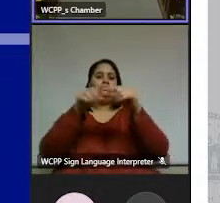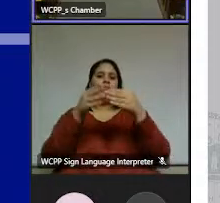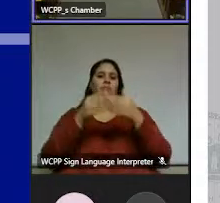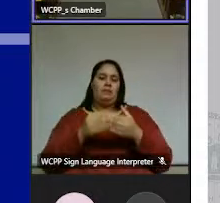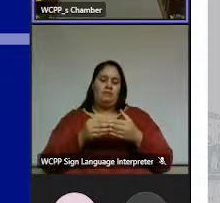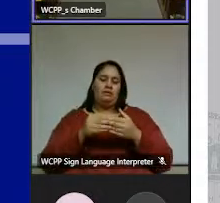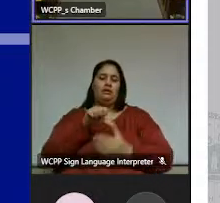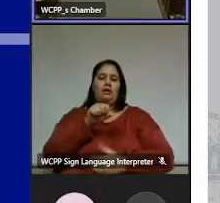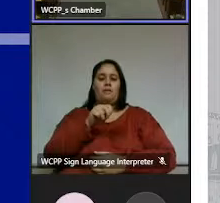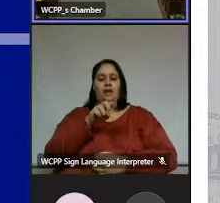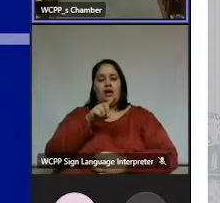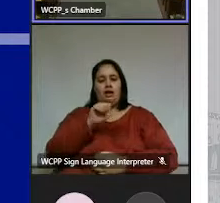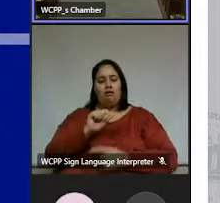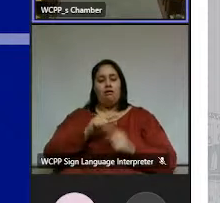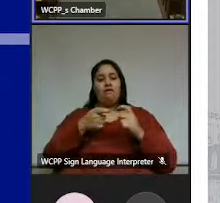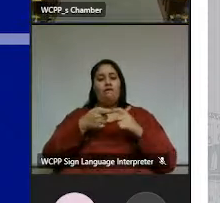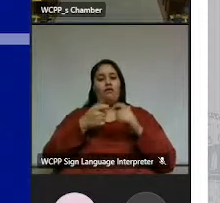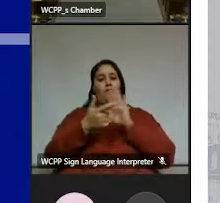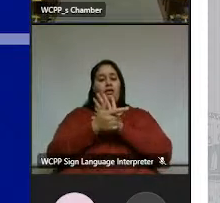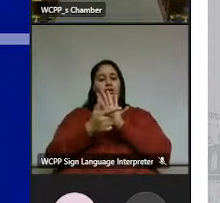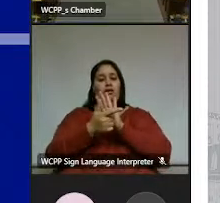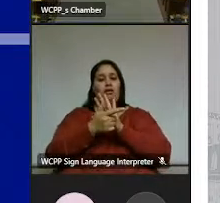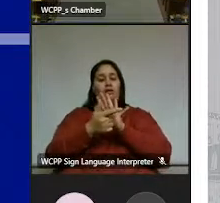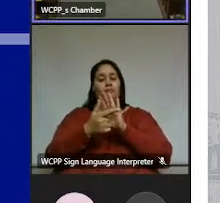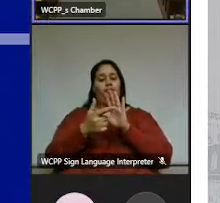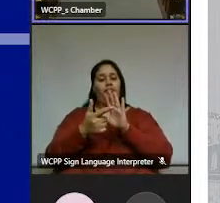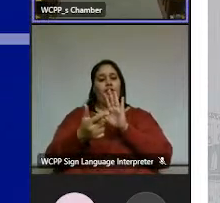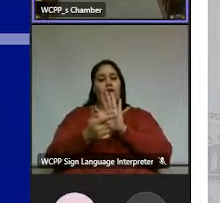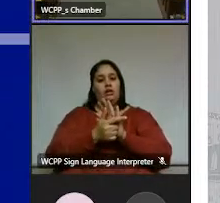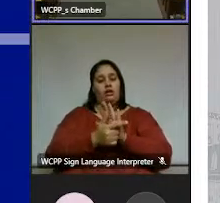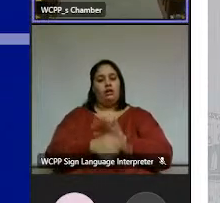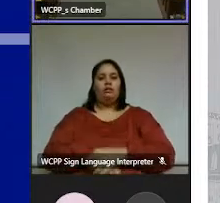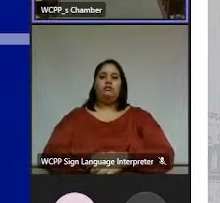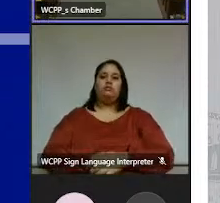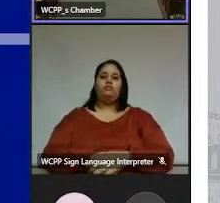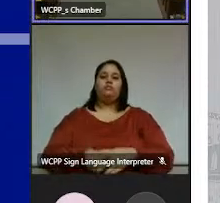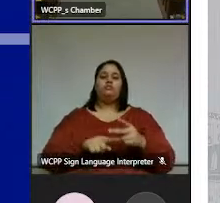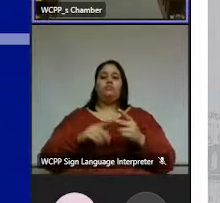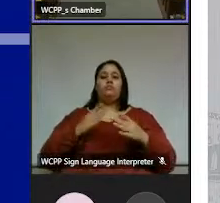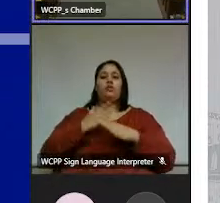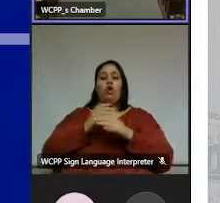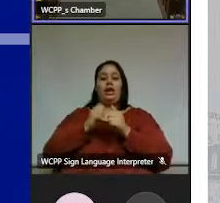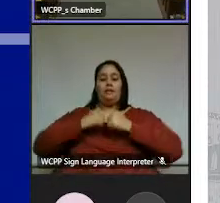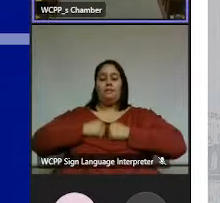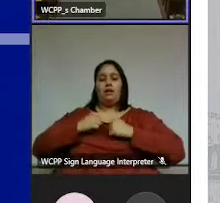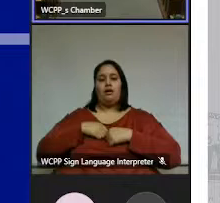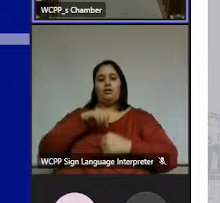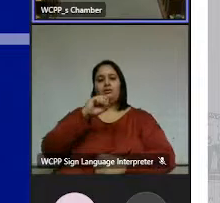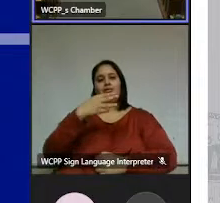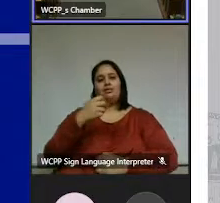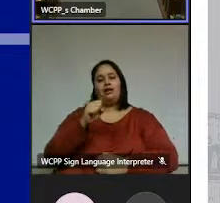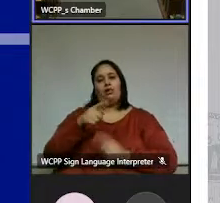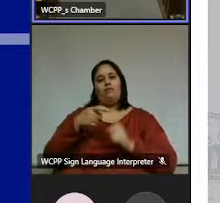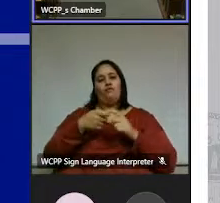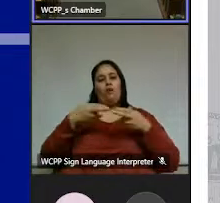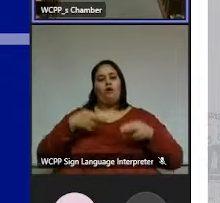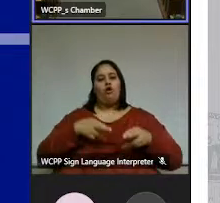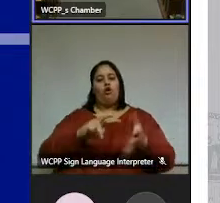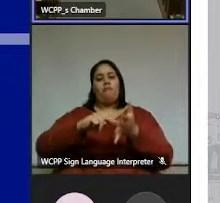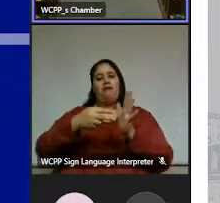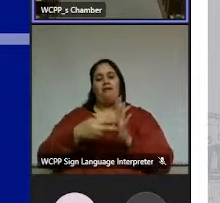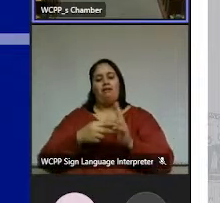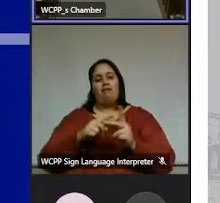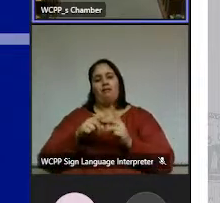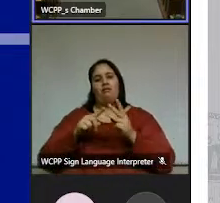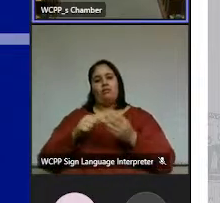Amanda Tor from Legal, my colleague Skull Carstens within Roads Planning, Mr. Steve Fenner